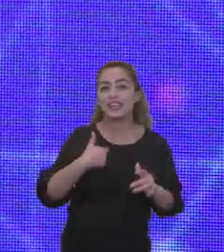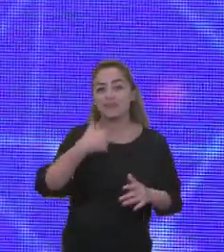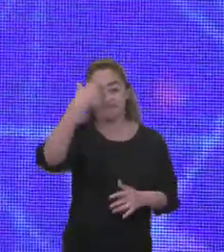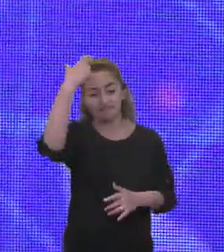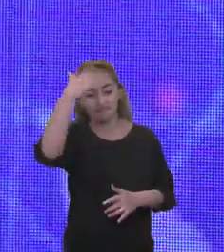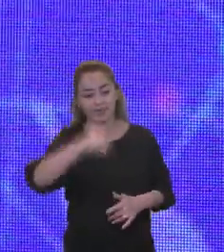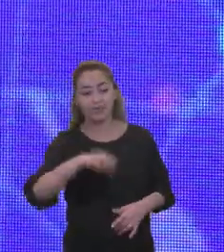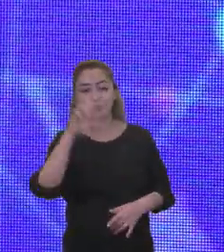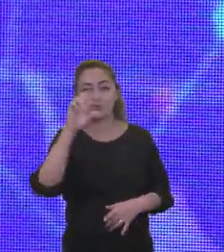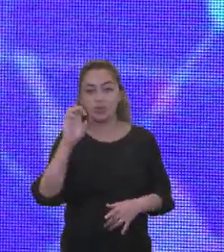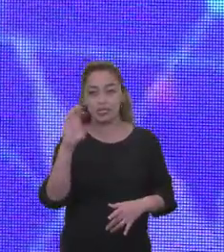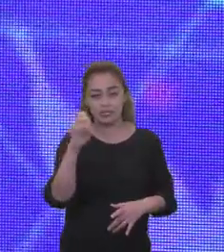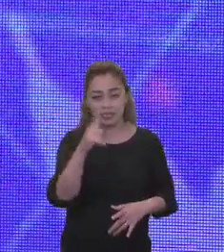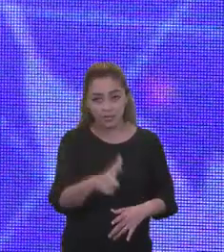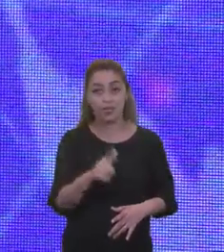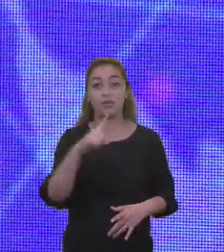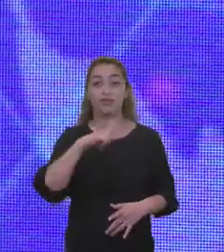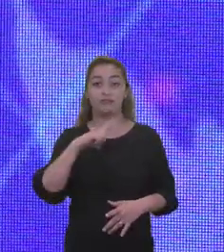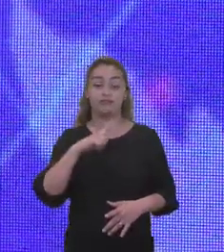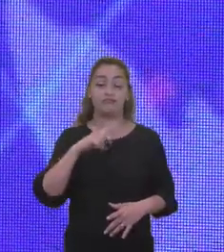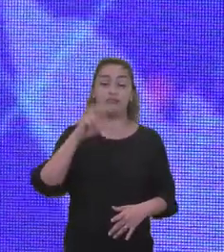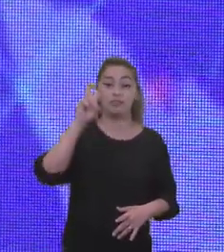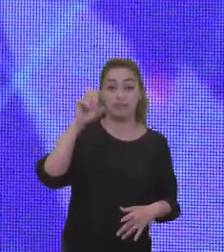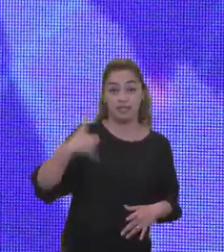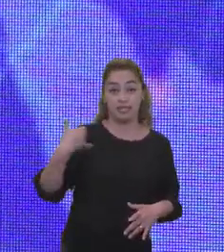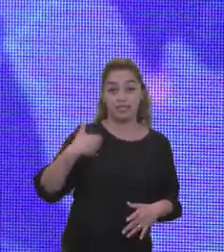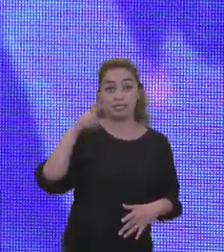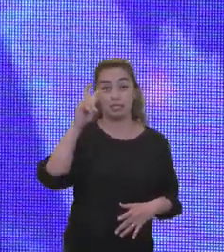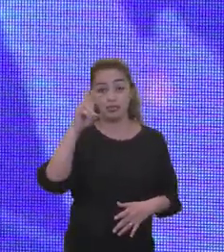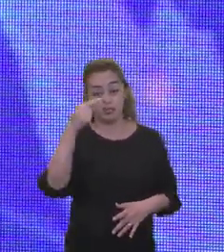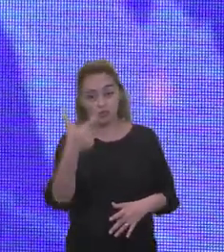Hi, everybody. I'm Rachel. I'm